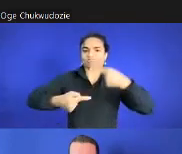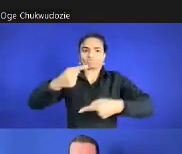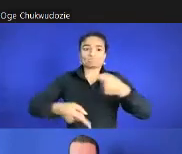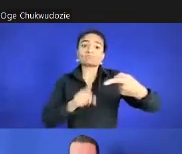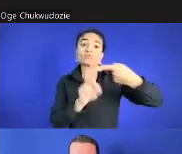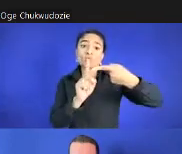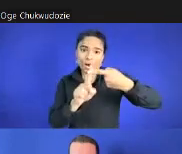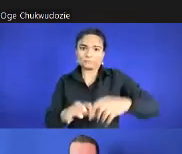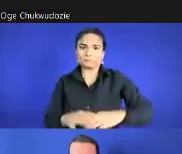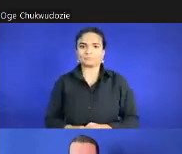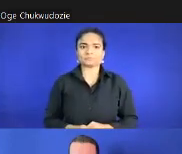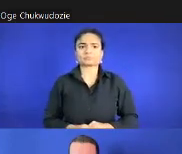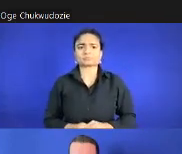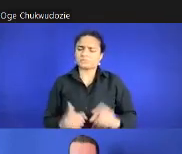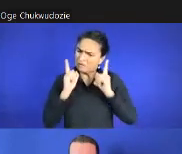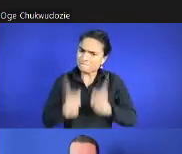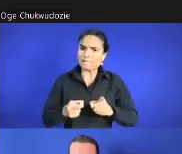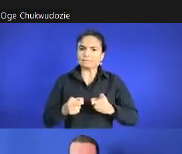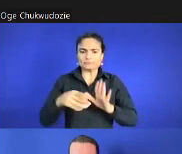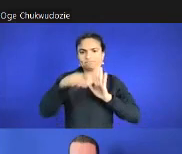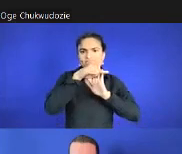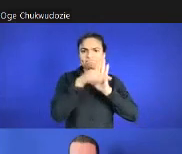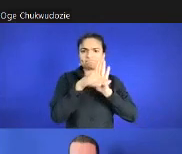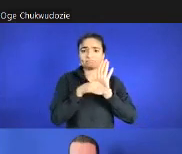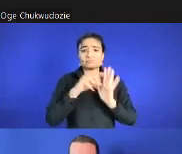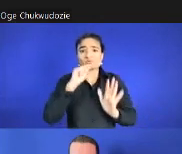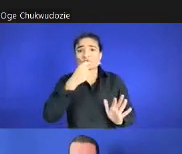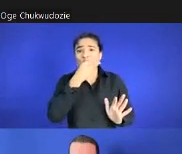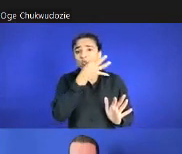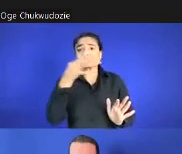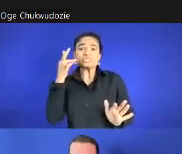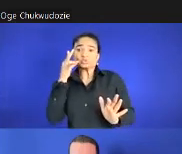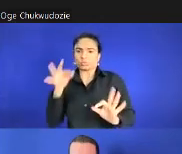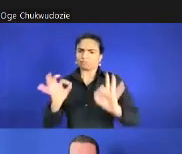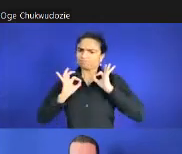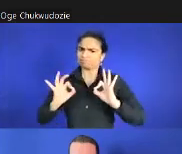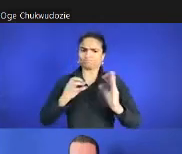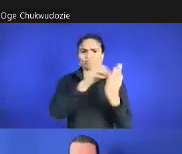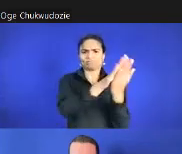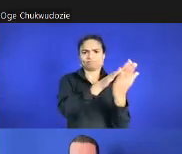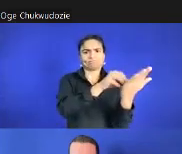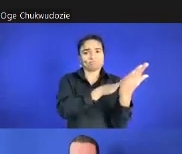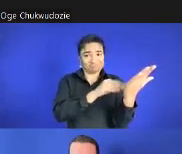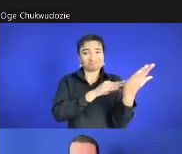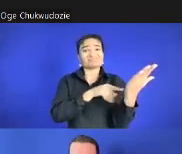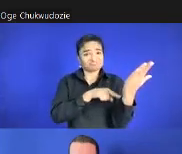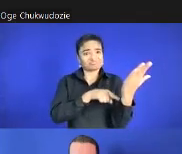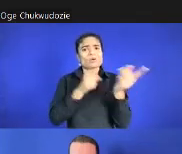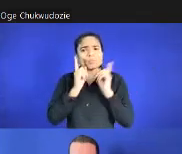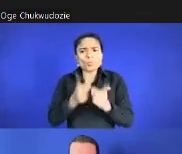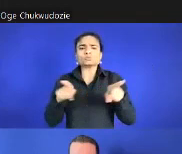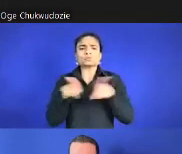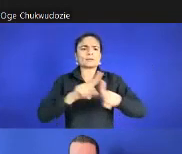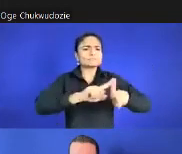boxes, toll-free line, emails, different mechanisms that can be available for people to report